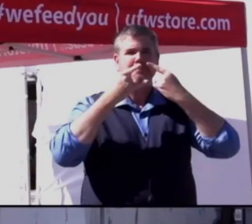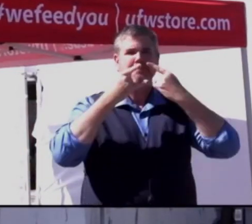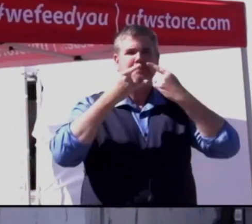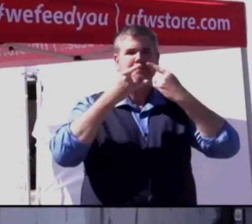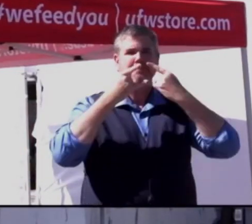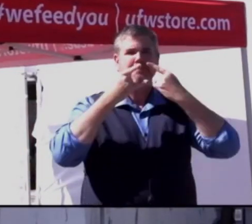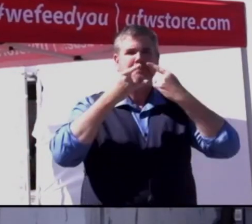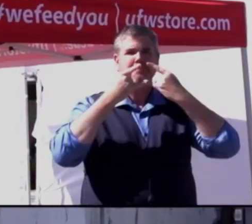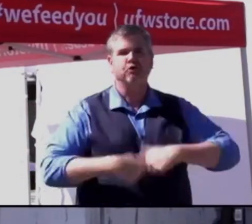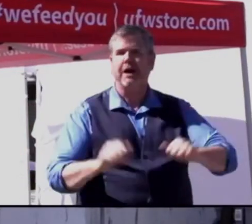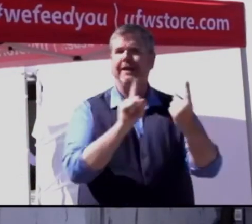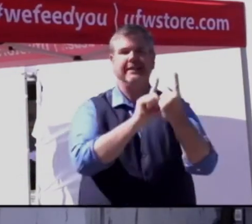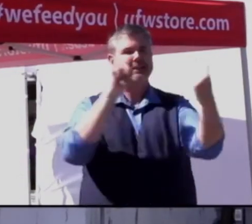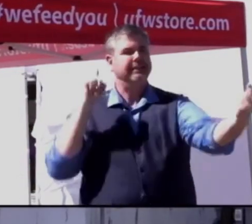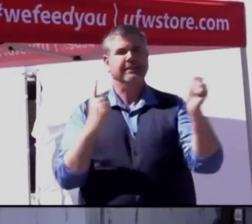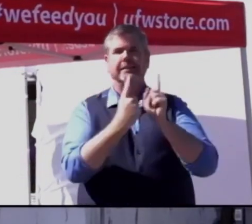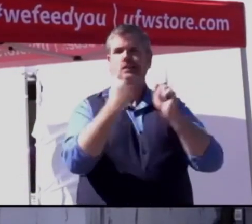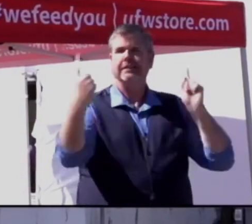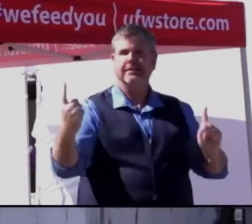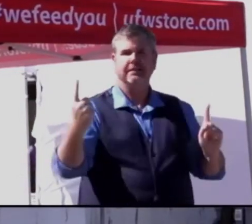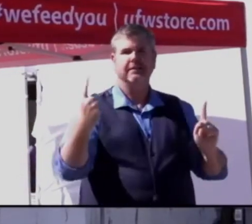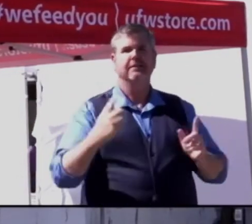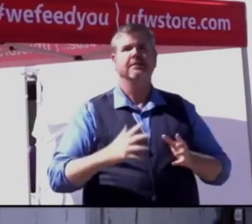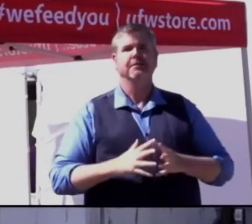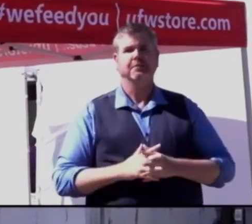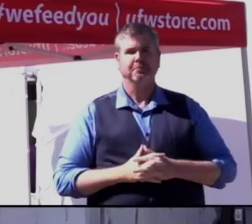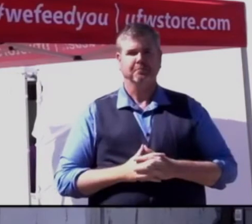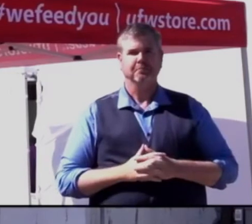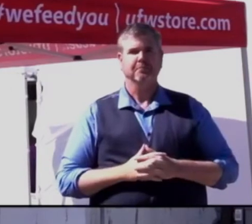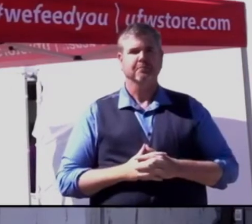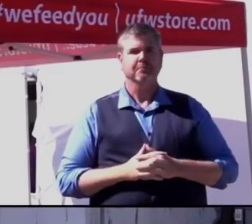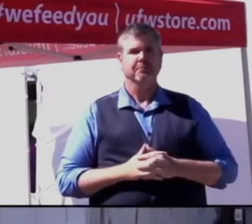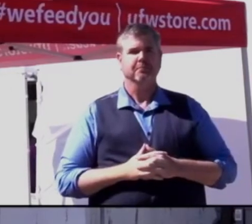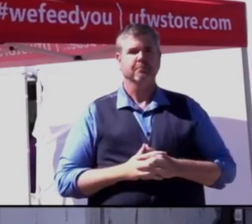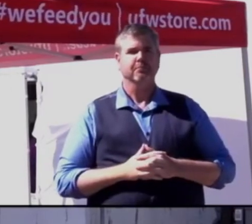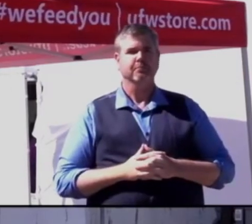in your home. I don't want to. We're